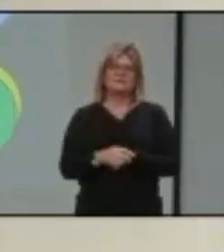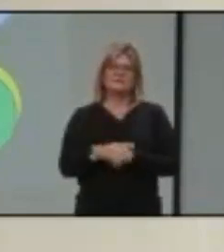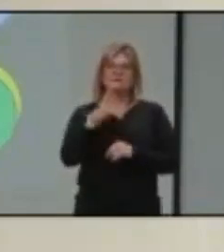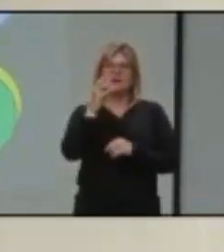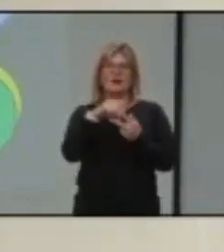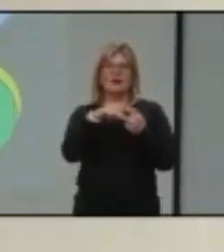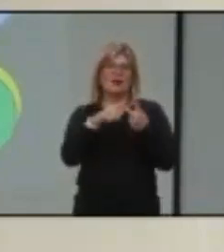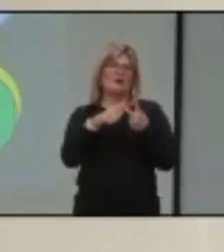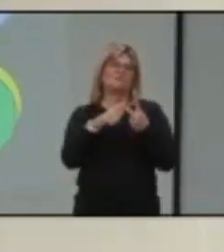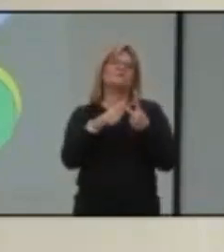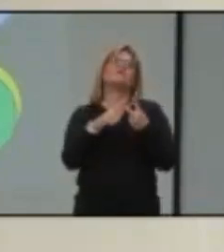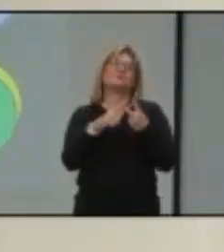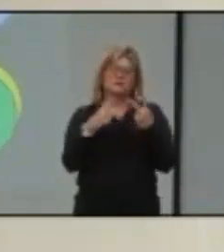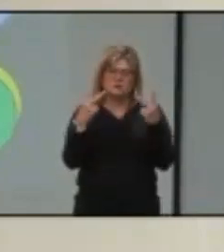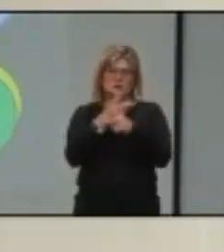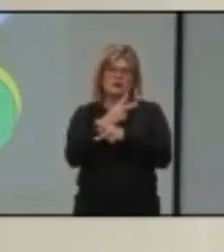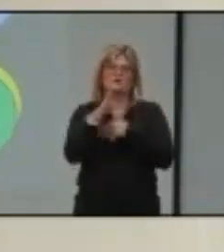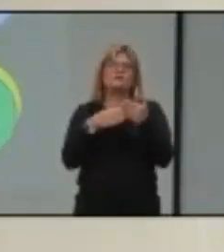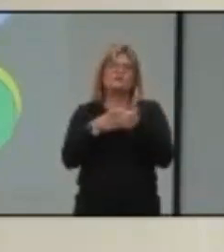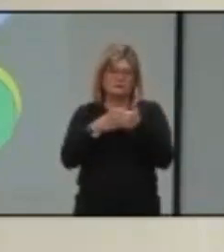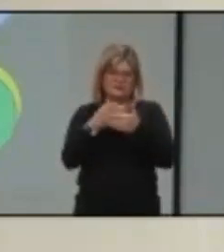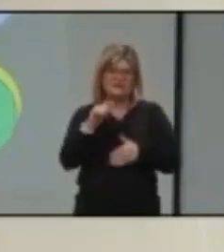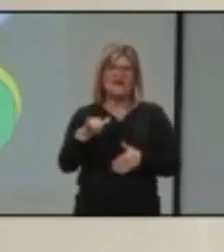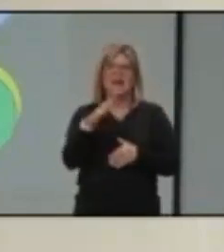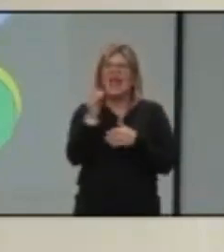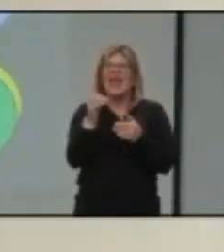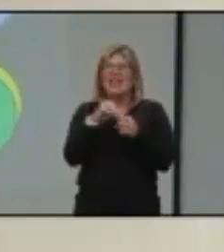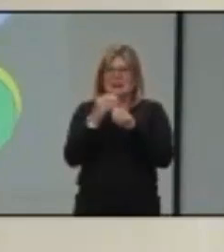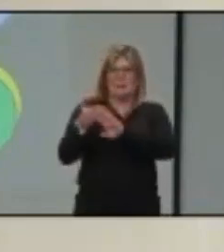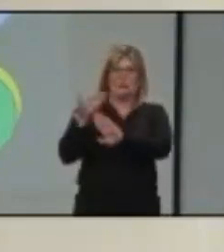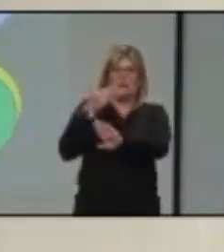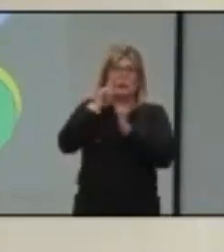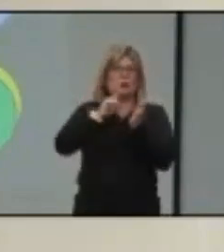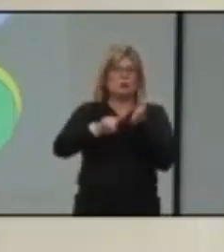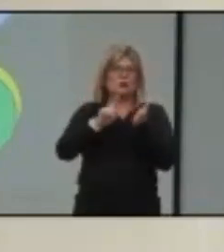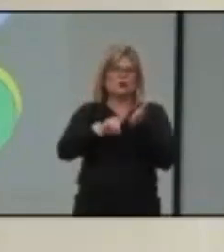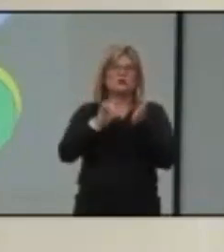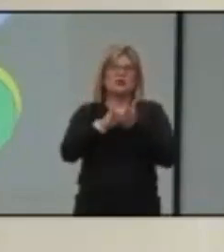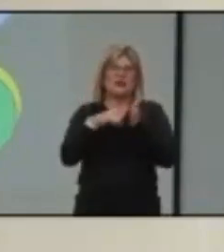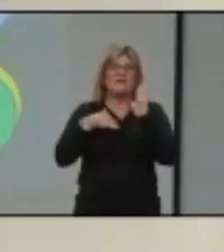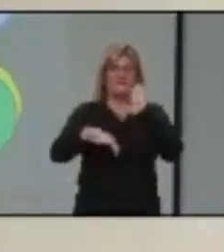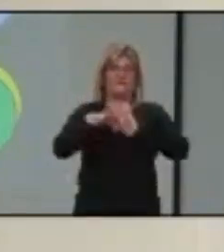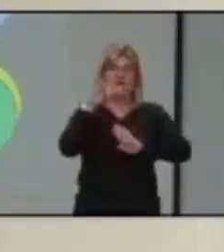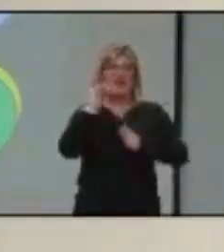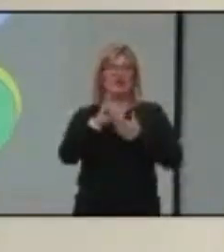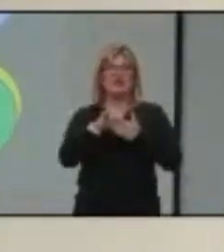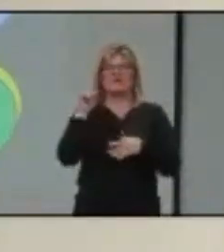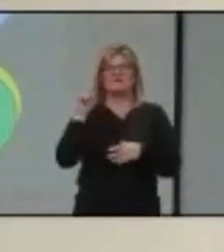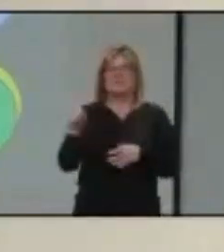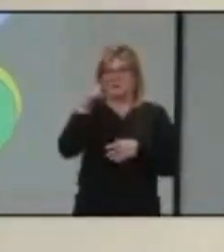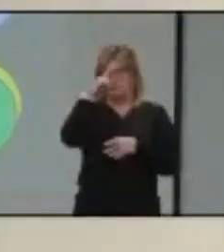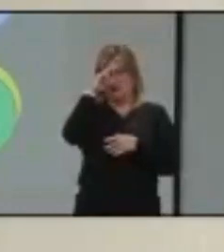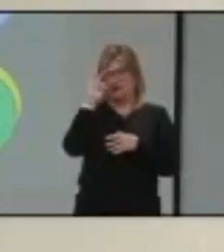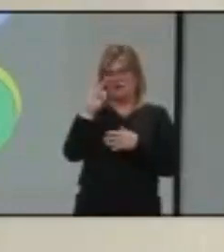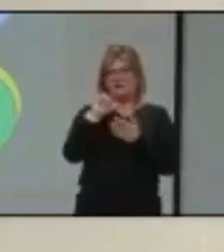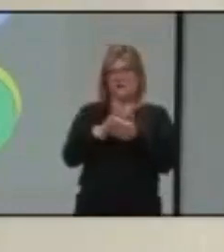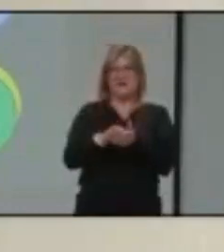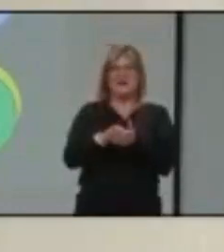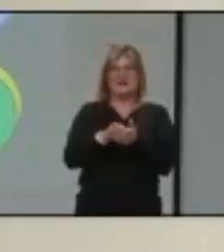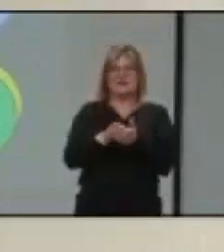And then homophobia on top of all of that. And previous research, current research is showing that because